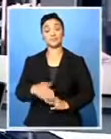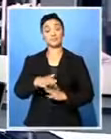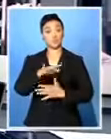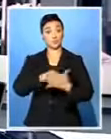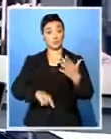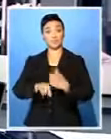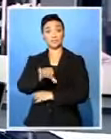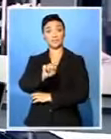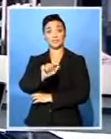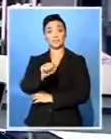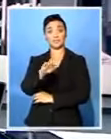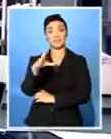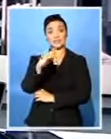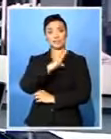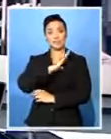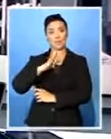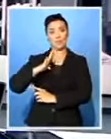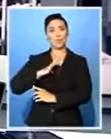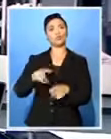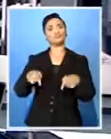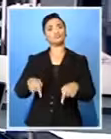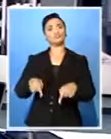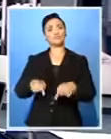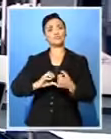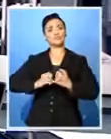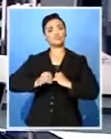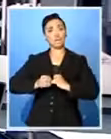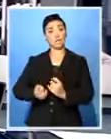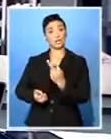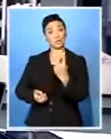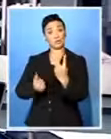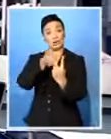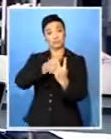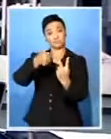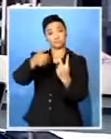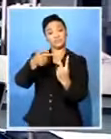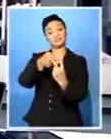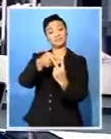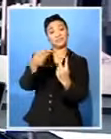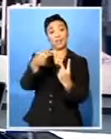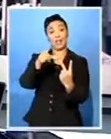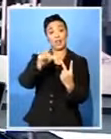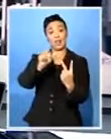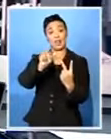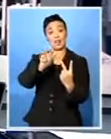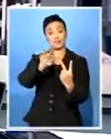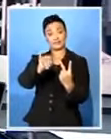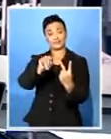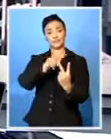In our top story tonight, the SABC's Interim Board is gunning for at least 2 former group executives in a bid to have